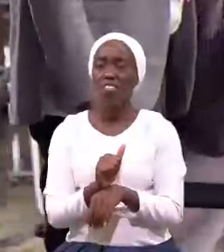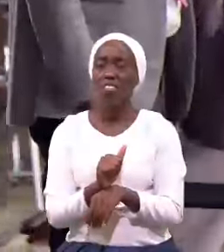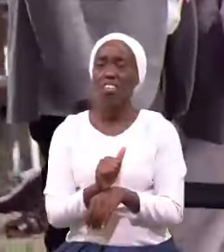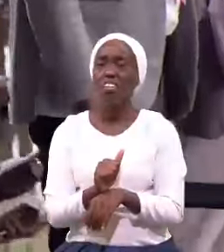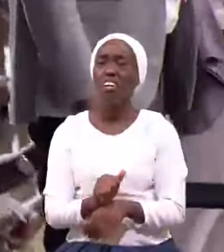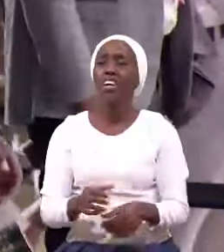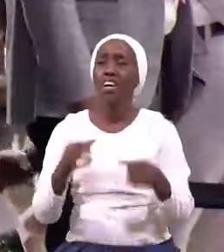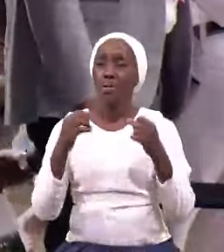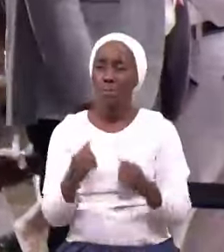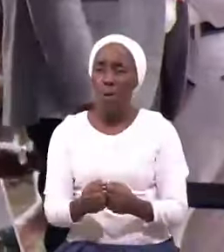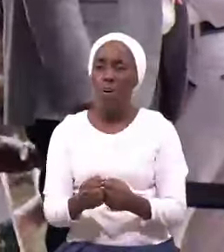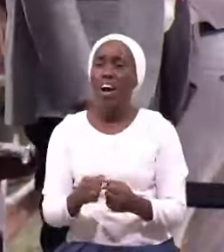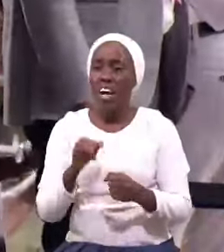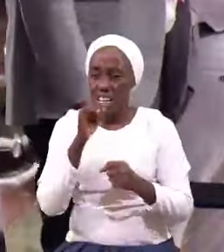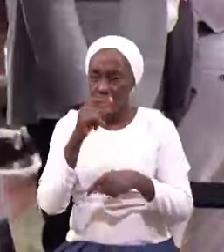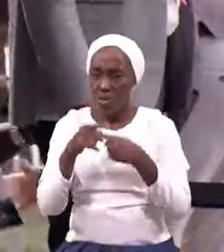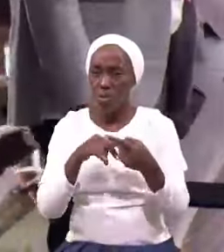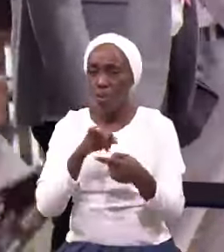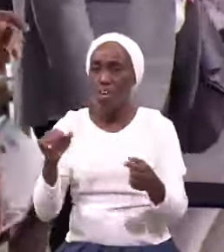Power is going with you.